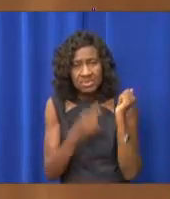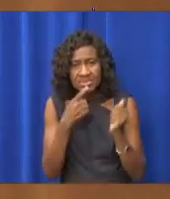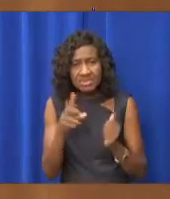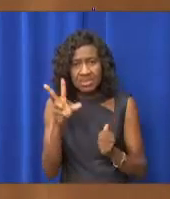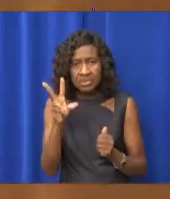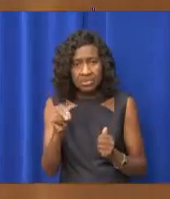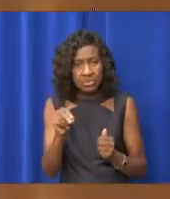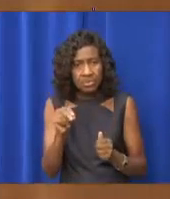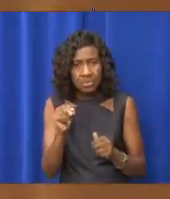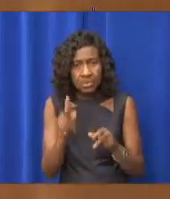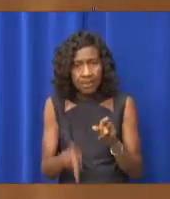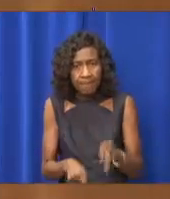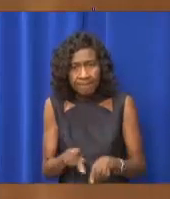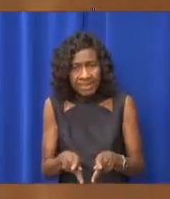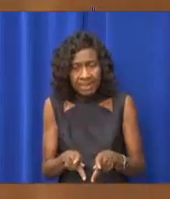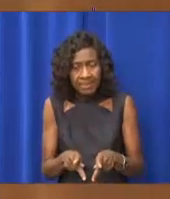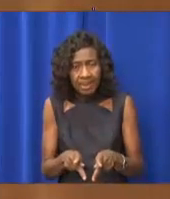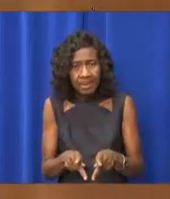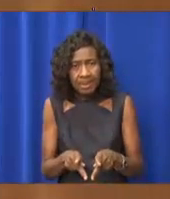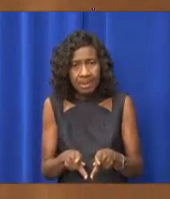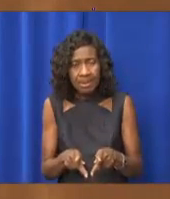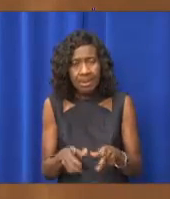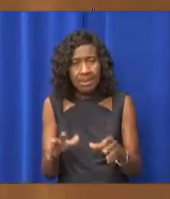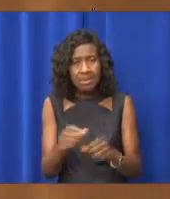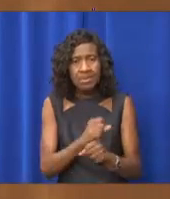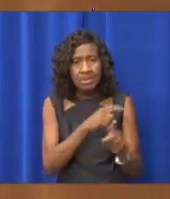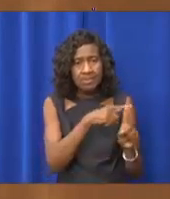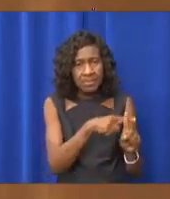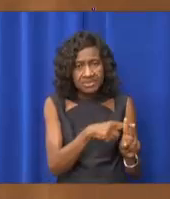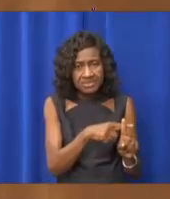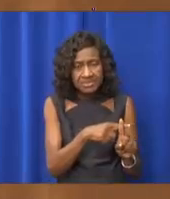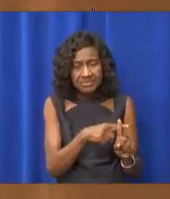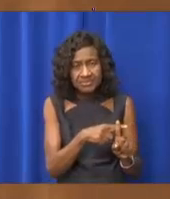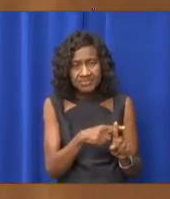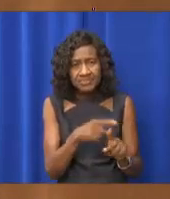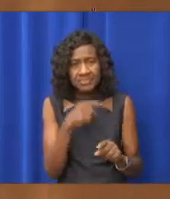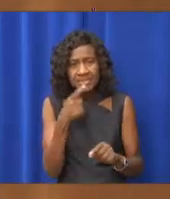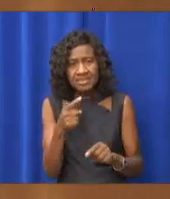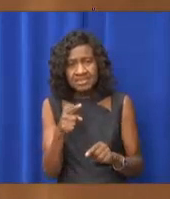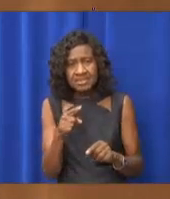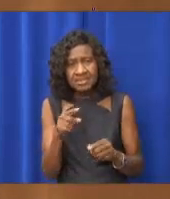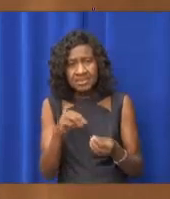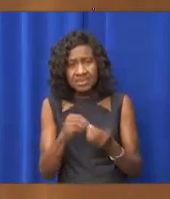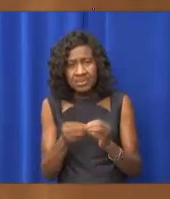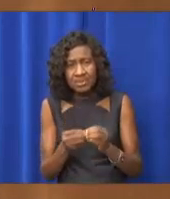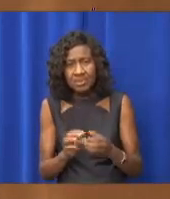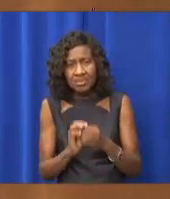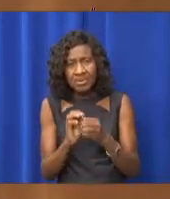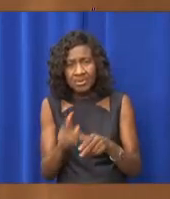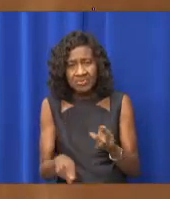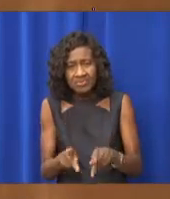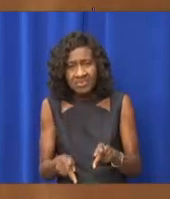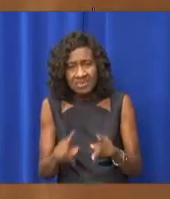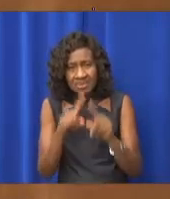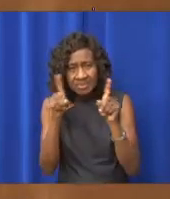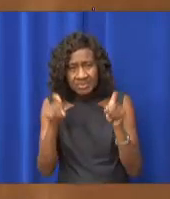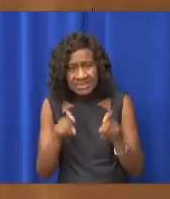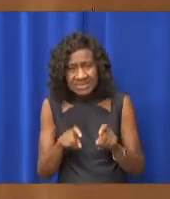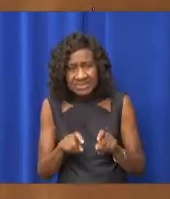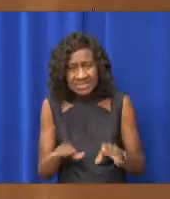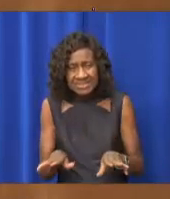And yet their ability, not only their ability to test, but the numbers of people they're testing relative to their population size is